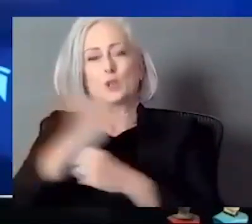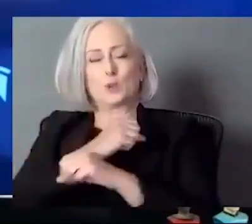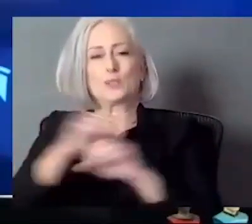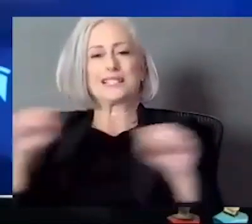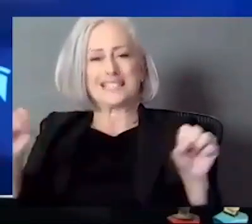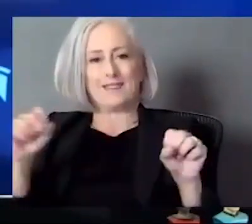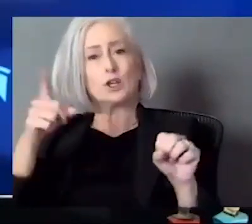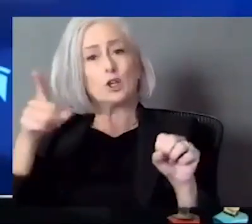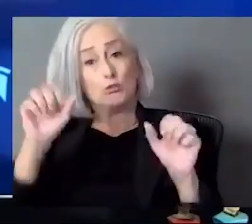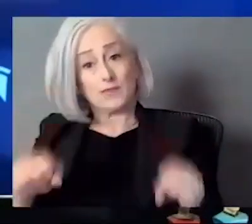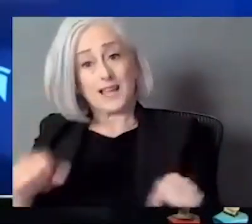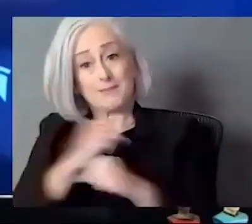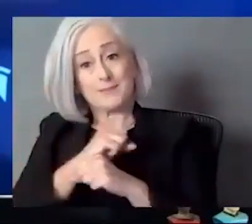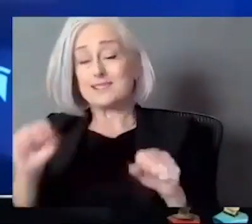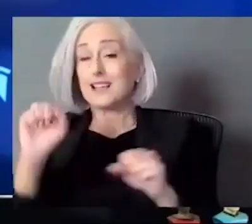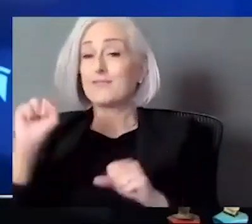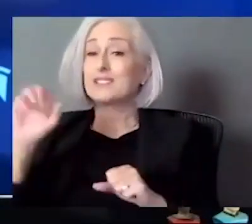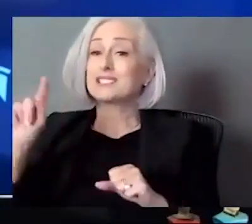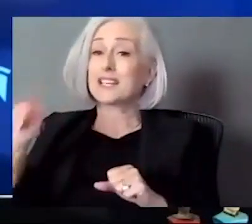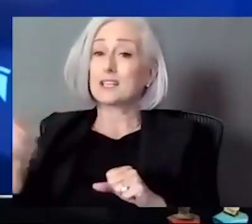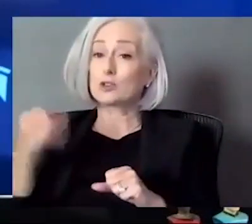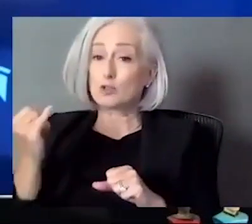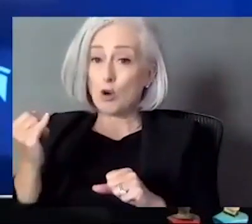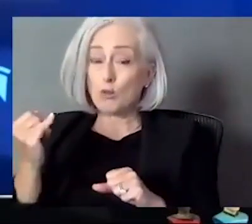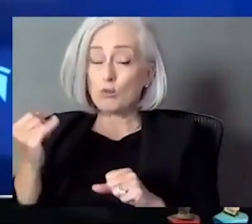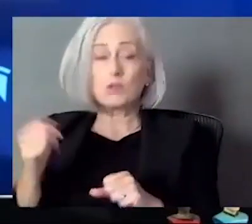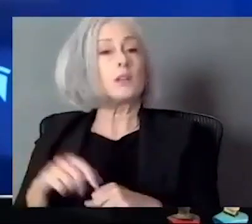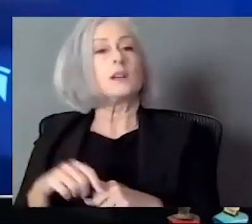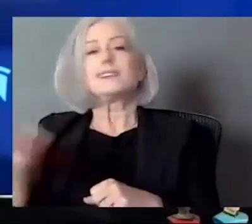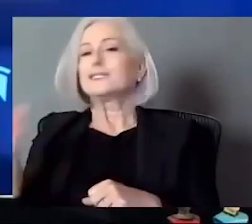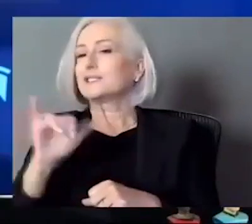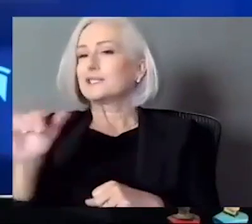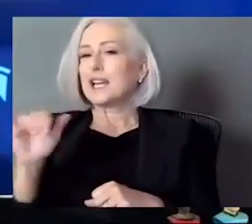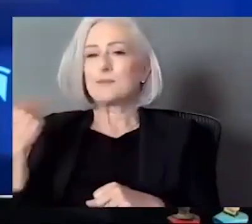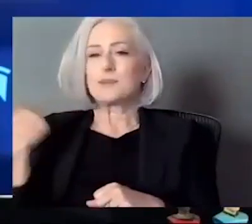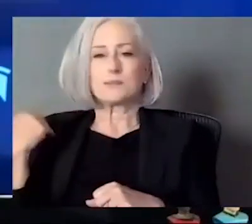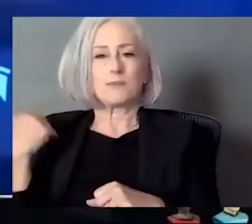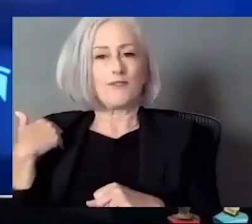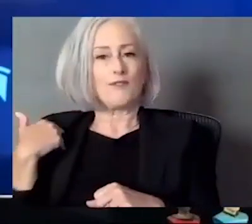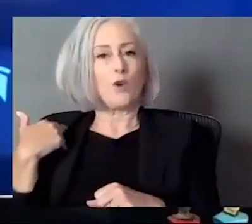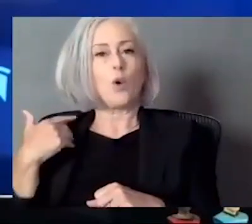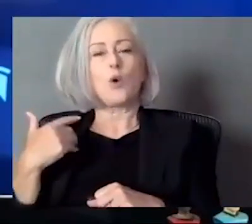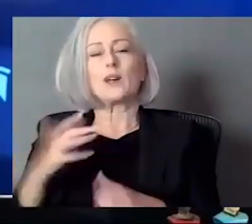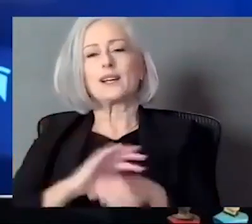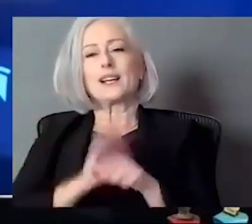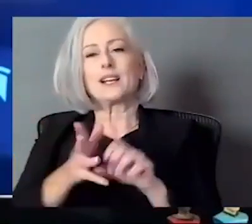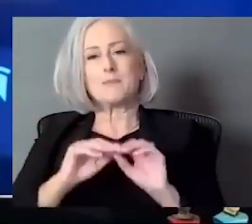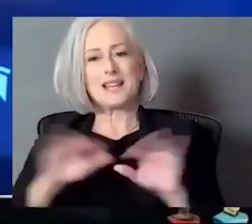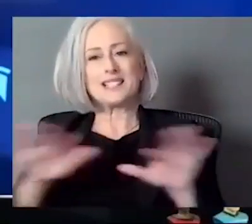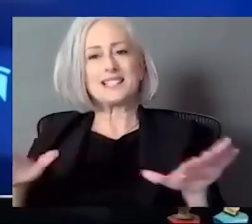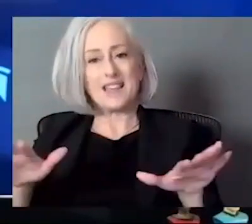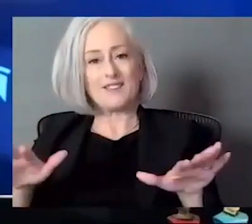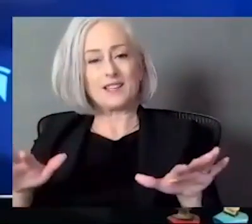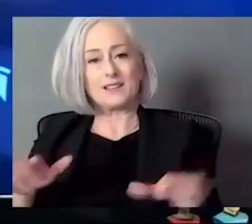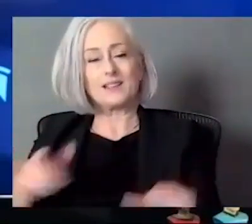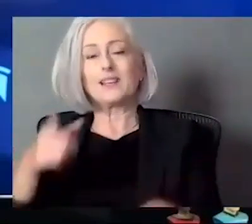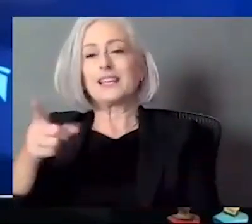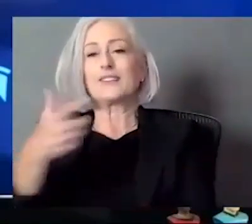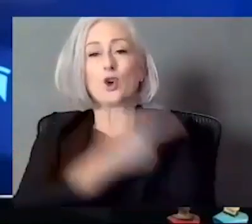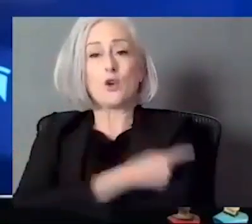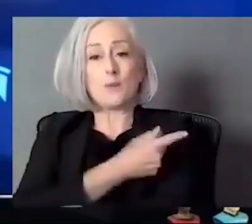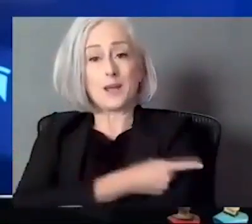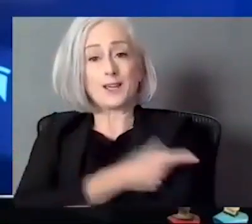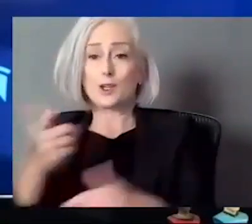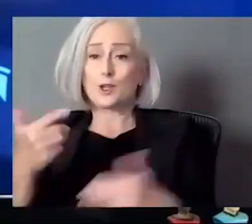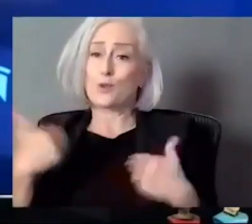St. Joe, Missouri. Do the same thing you did earlier in the pandemic. Try it, and you're vaccinated. So you really have a lot more safety than you did early in the